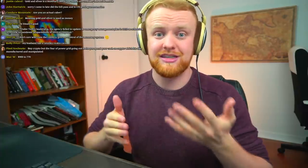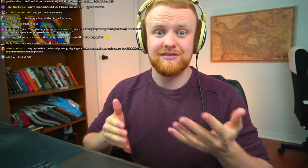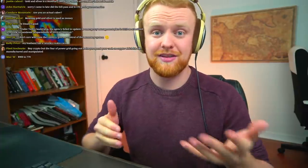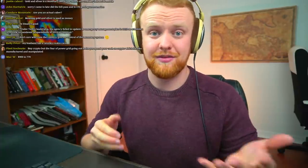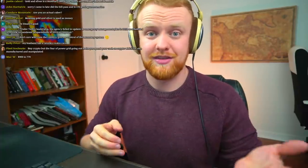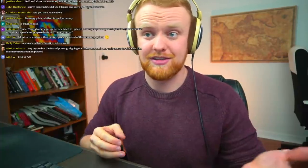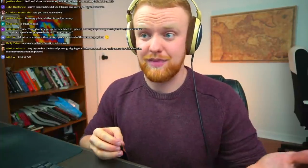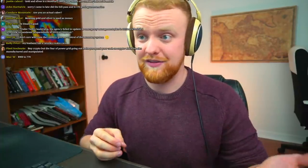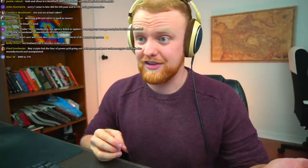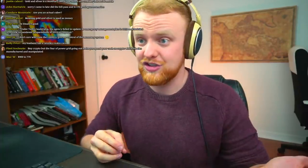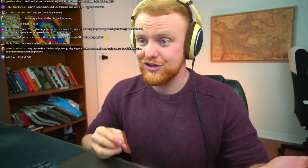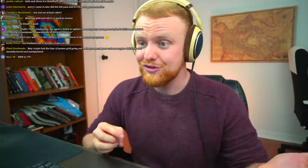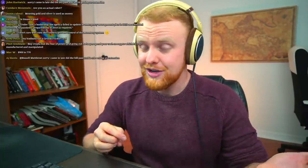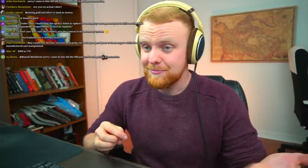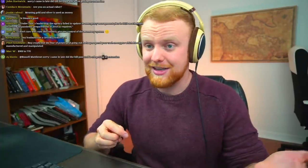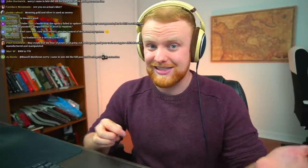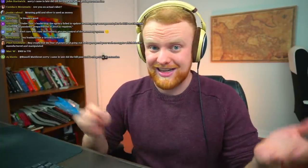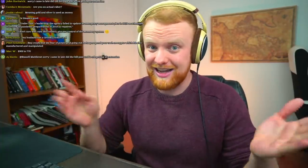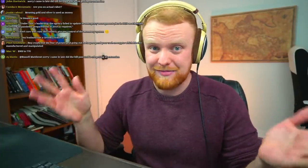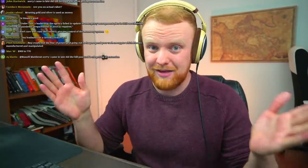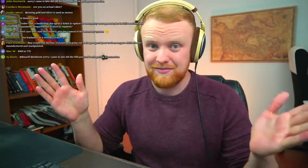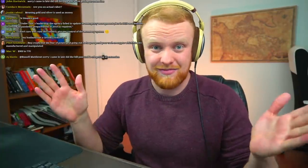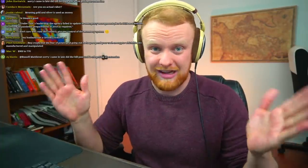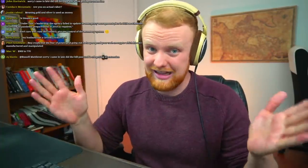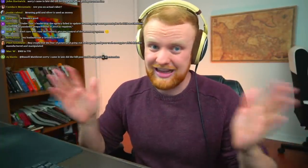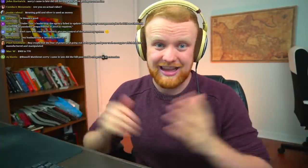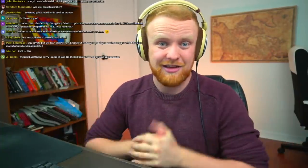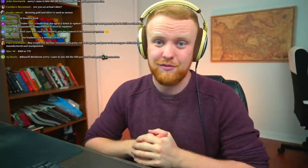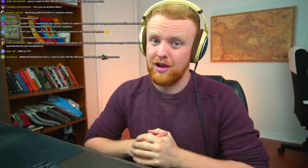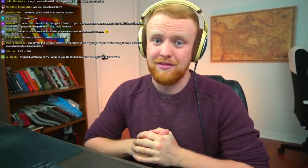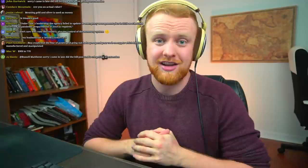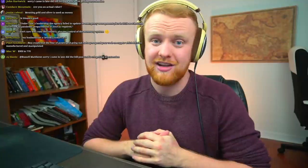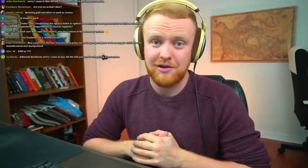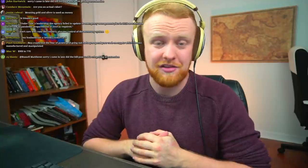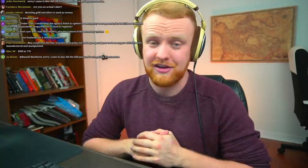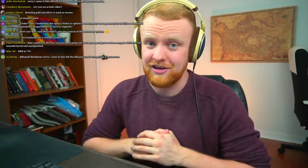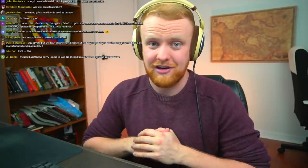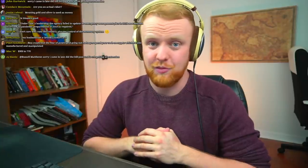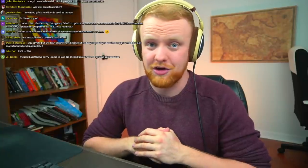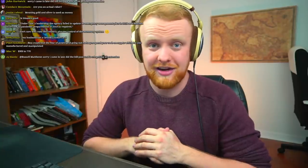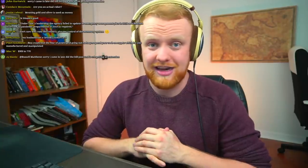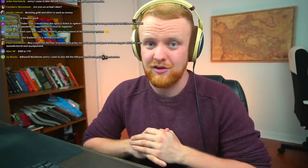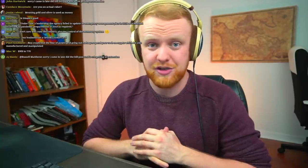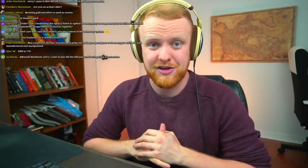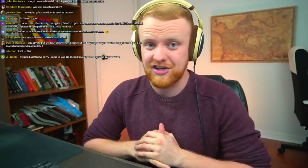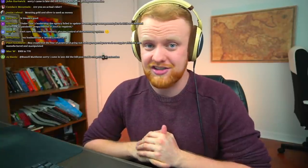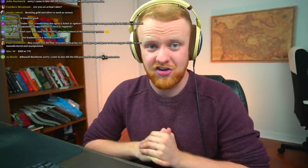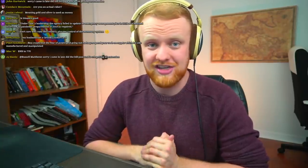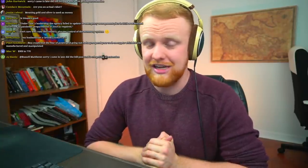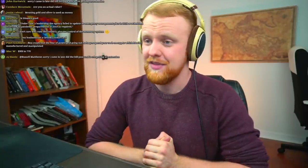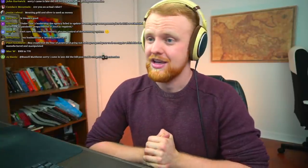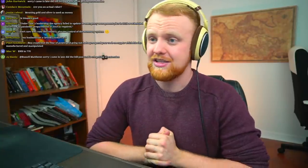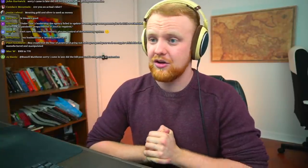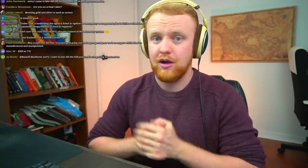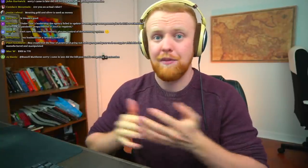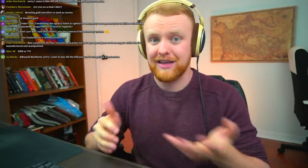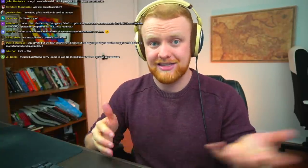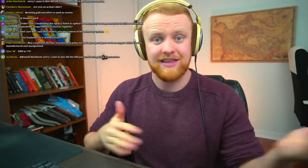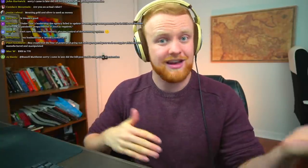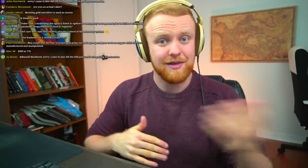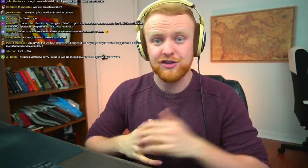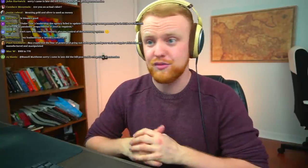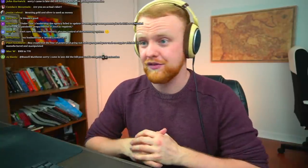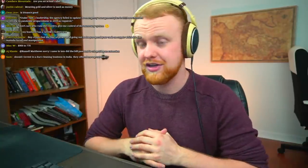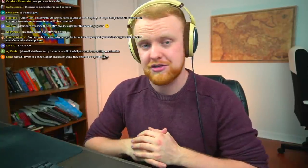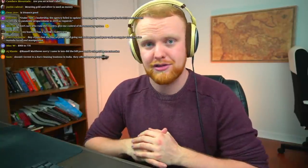I received some of these benefits too, because I said, hey, I'm not going to go out there and work right now. So much uncertainty. So because